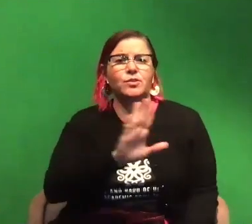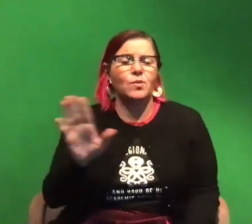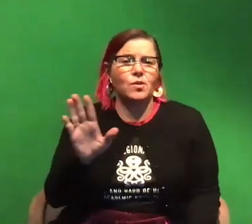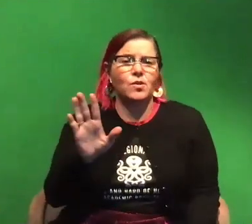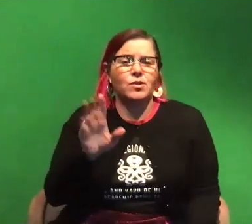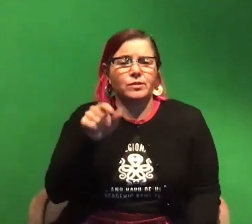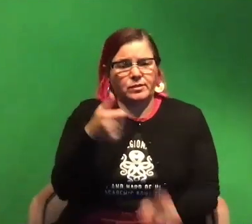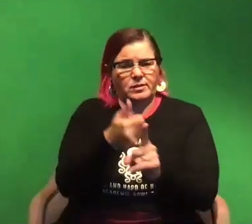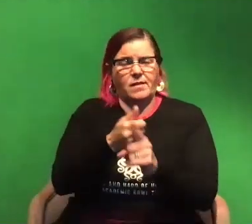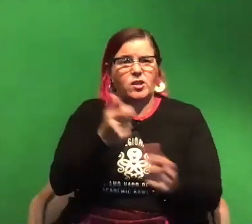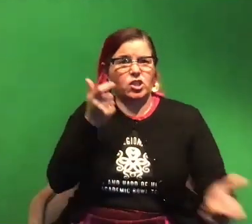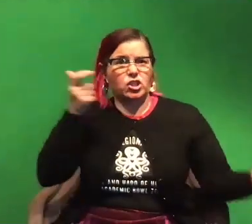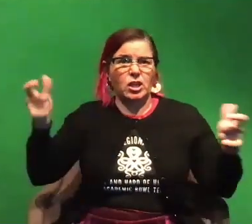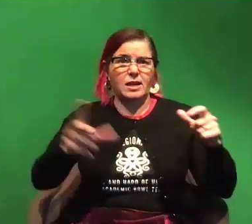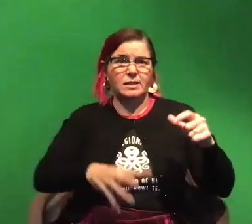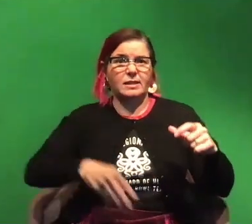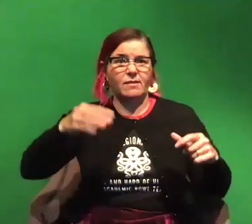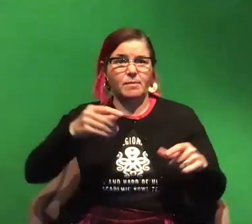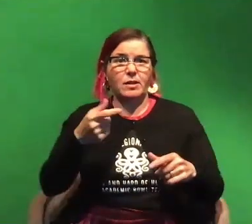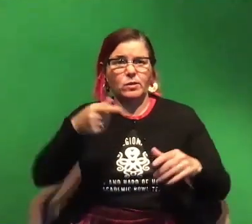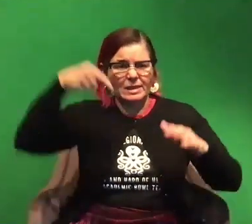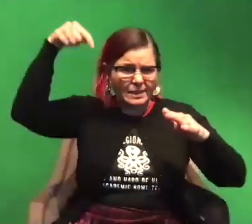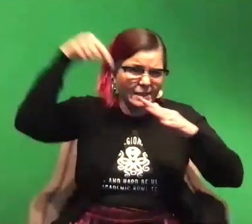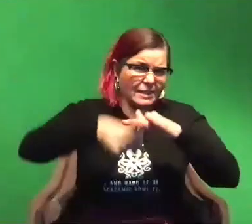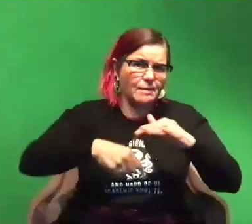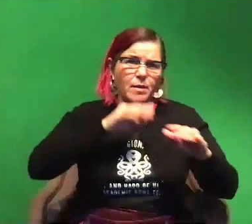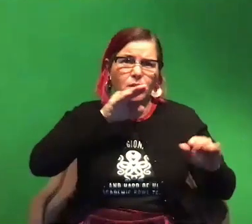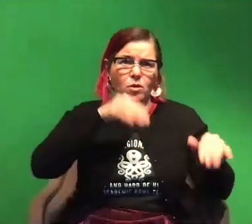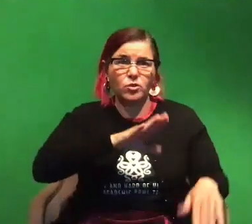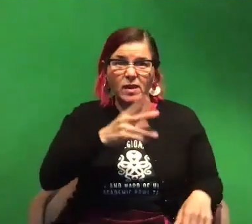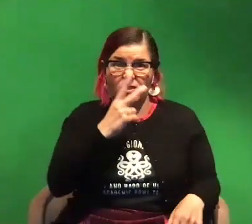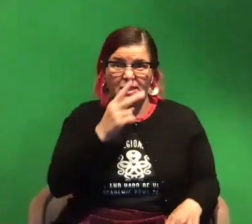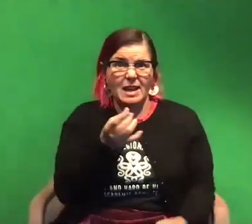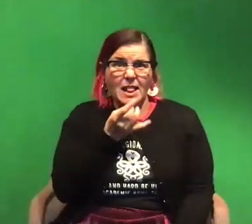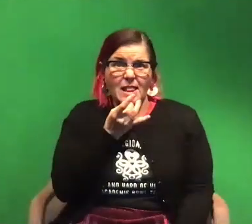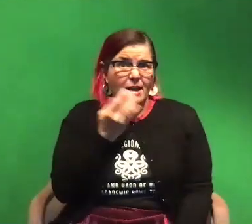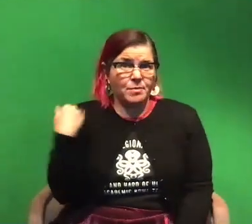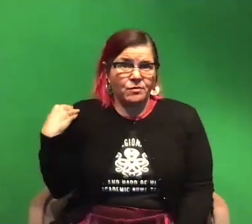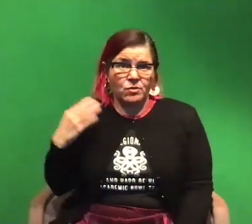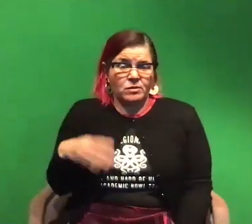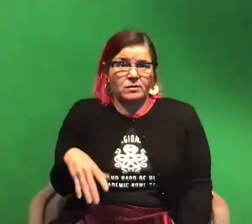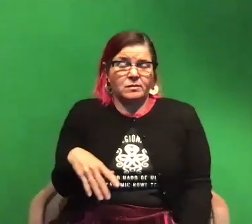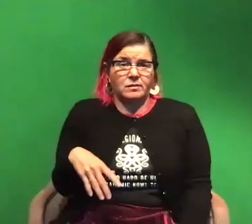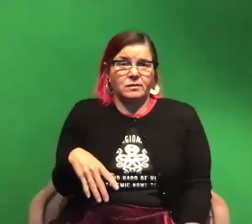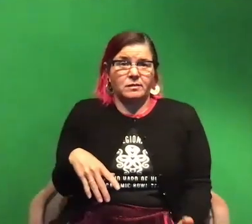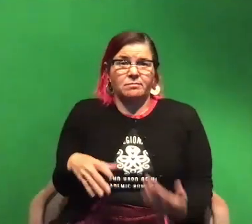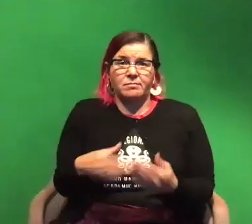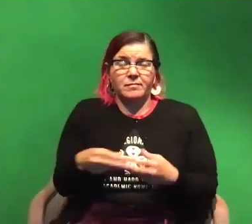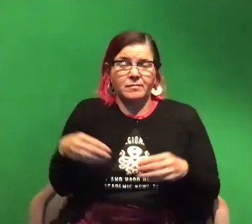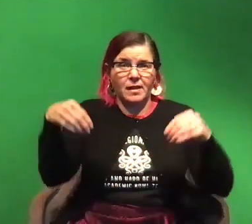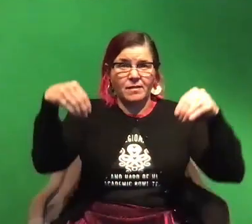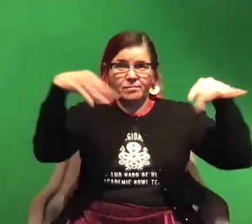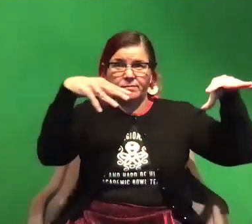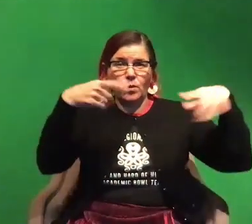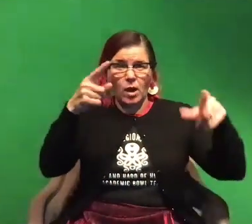giant cephalopod of some kind. You're living deep in the ocean. You've never seen a light before. Like, even if you turn on the light while you're sleeping,